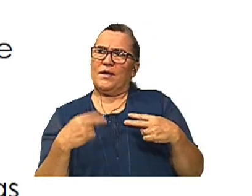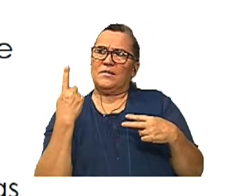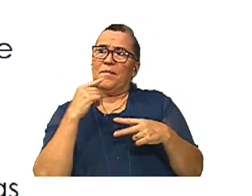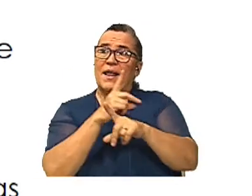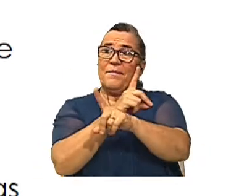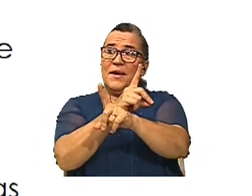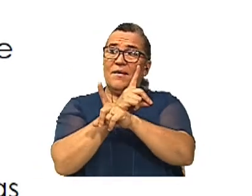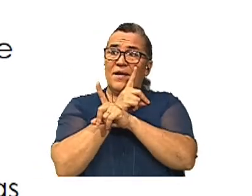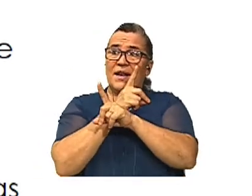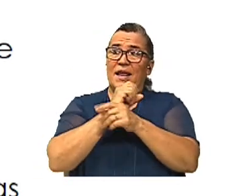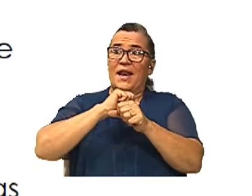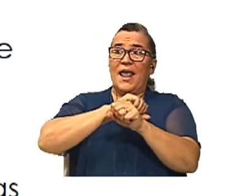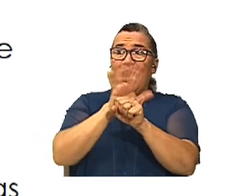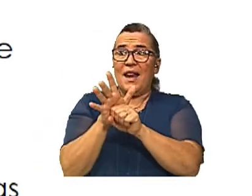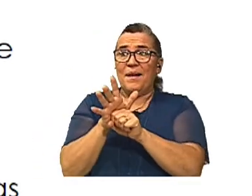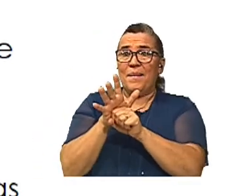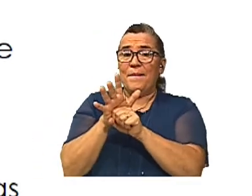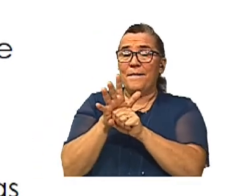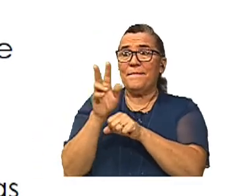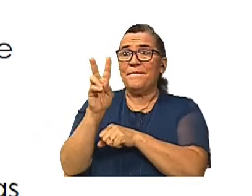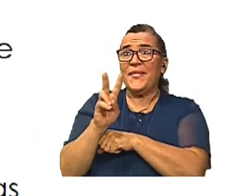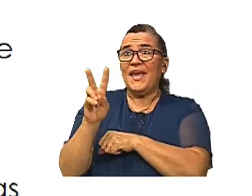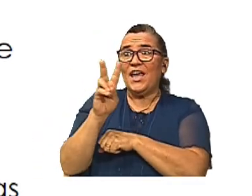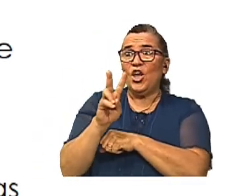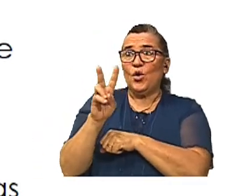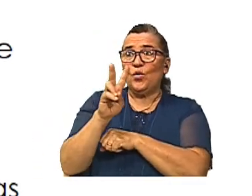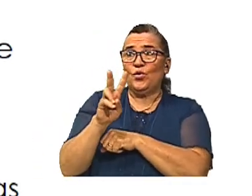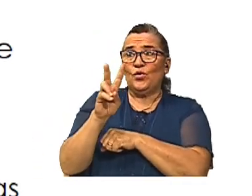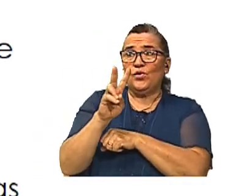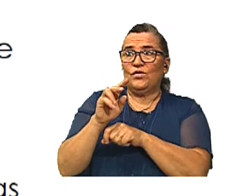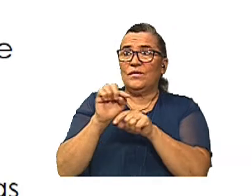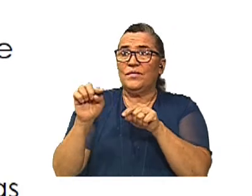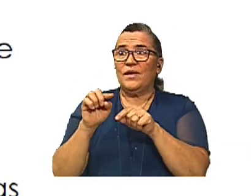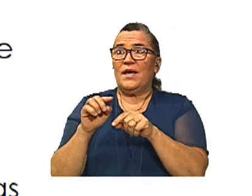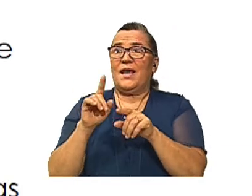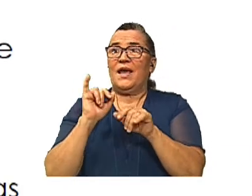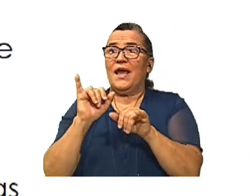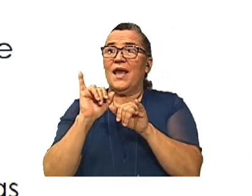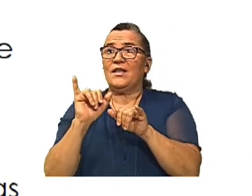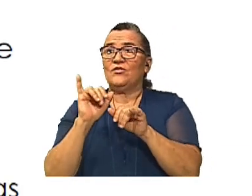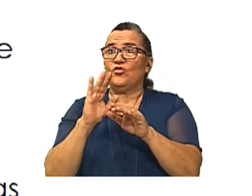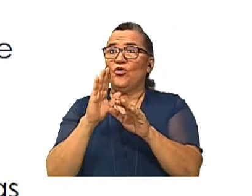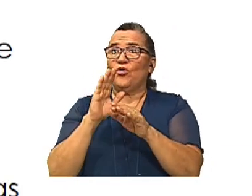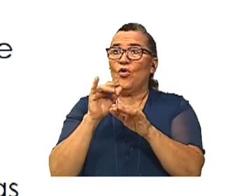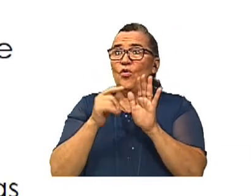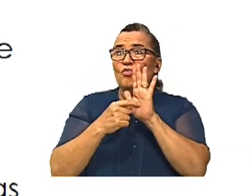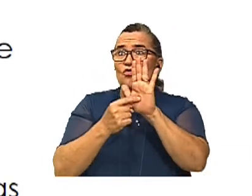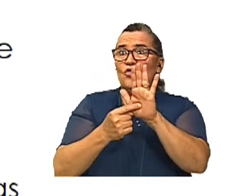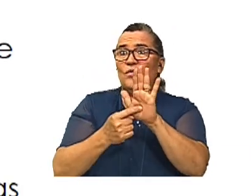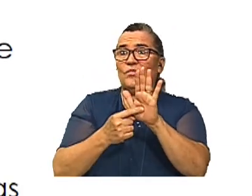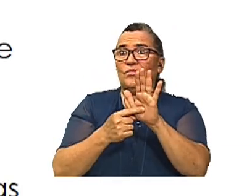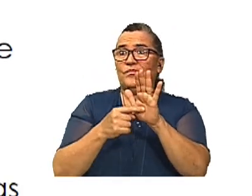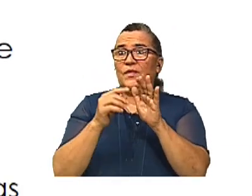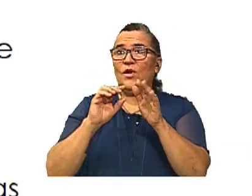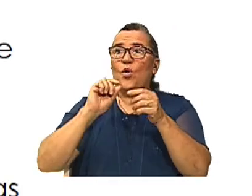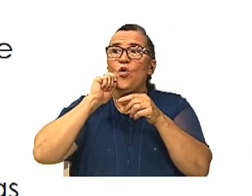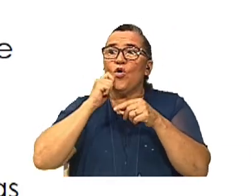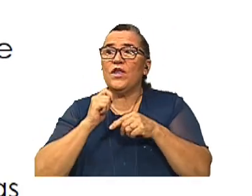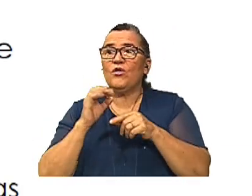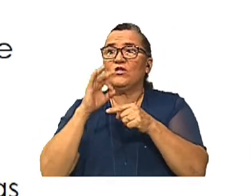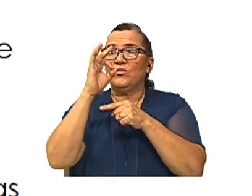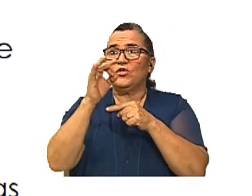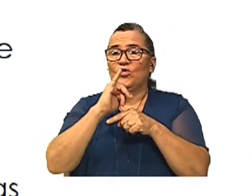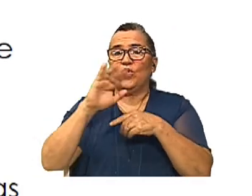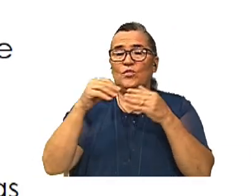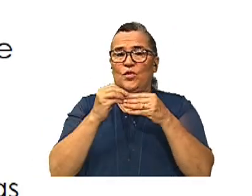the shop has also put QR codes next to all products on display. And number 6,